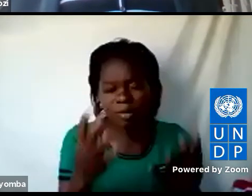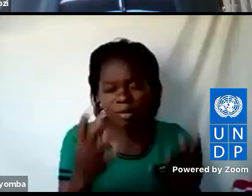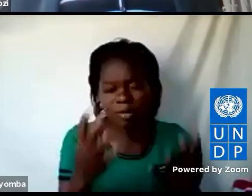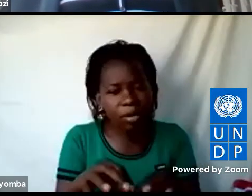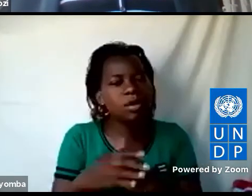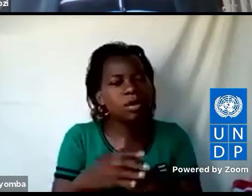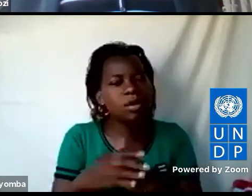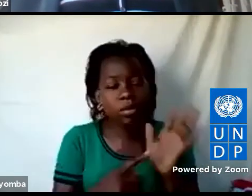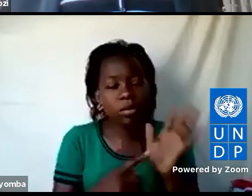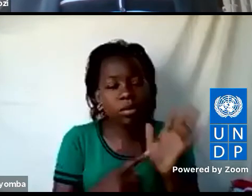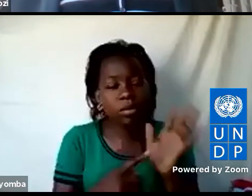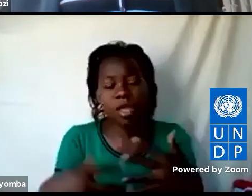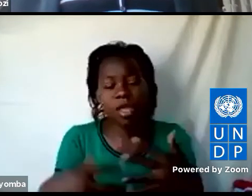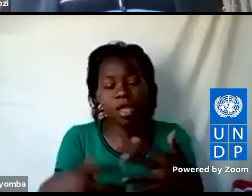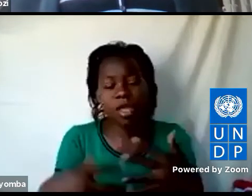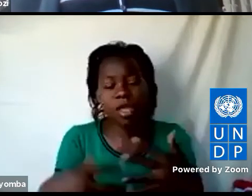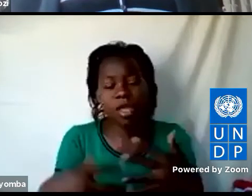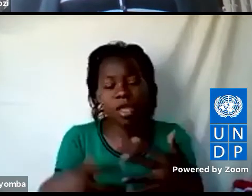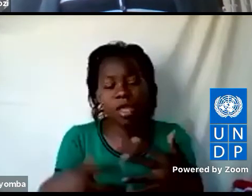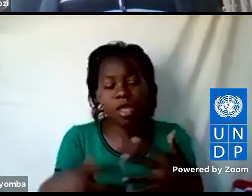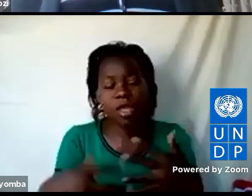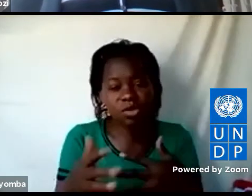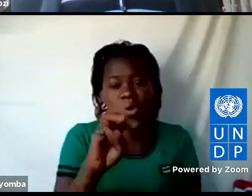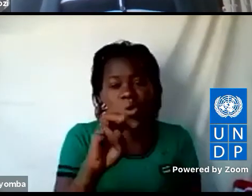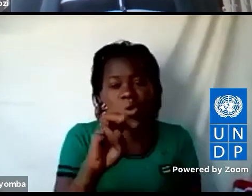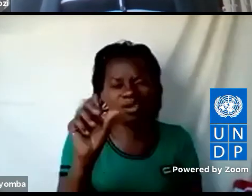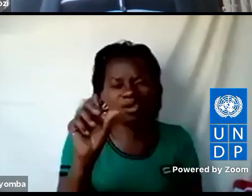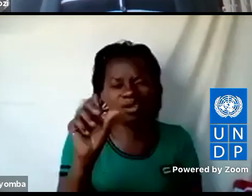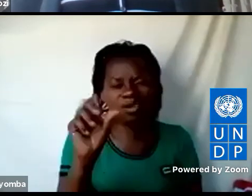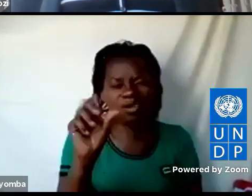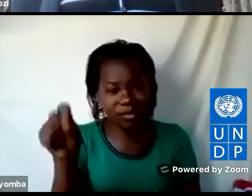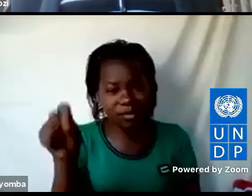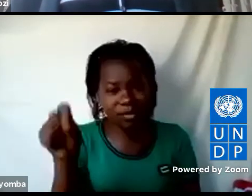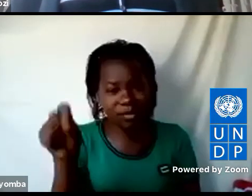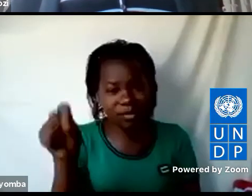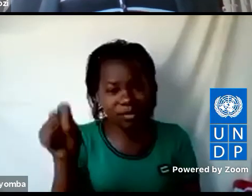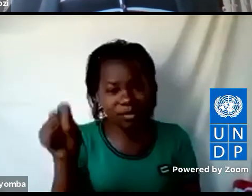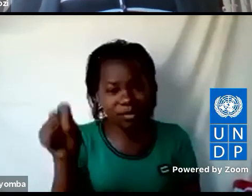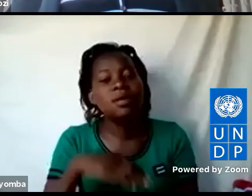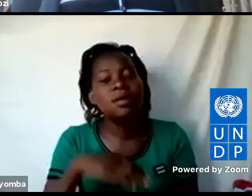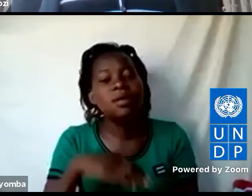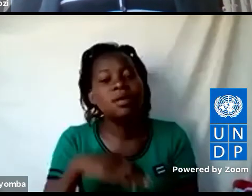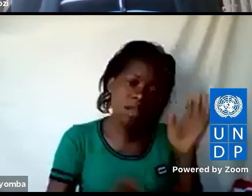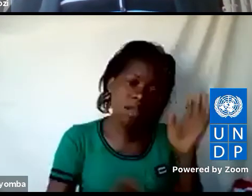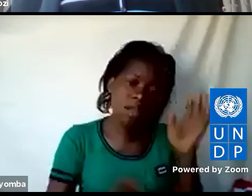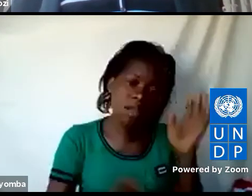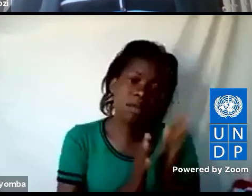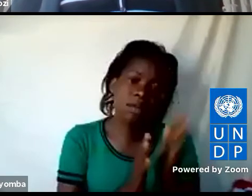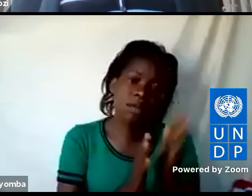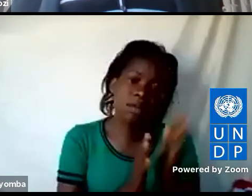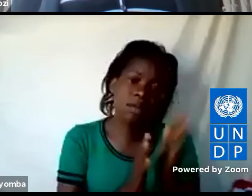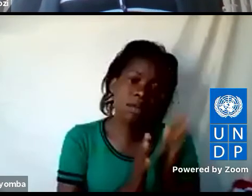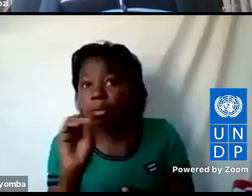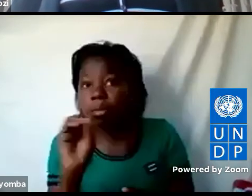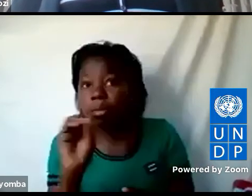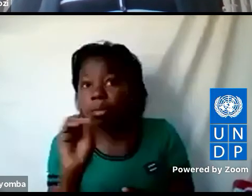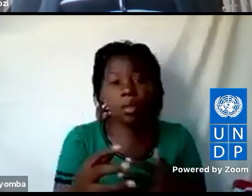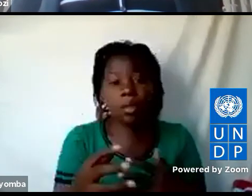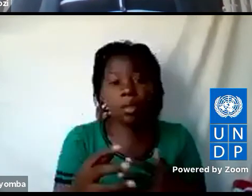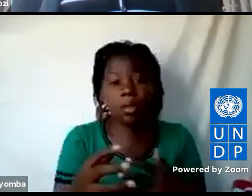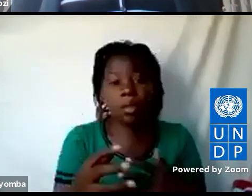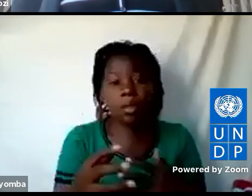grade welders, certified welders. They are not enough in this country. We need them in manufacturing. They are needed in the